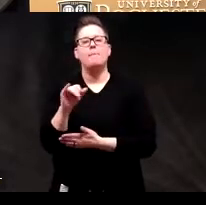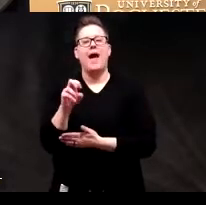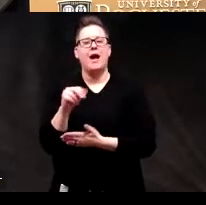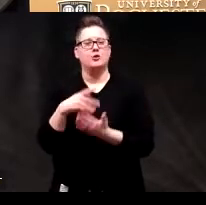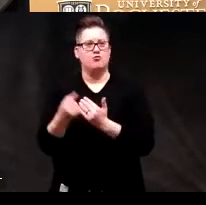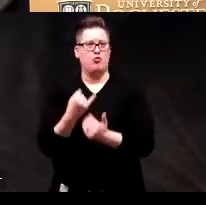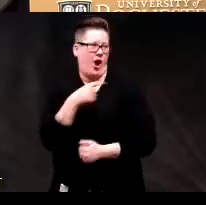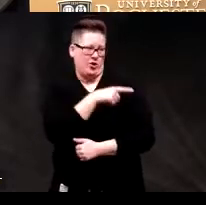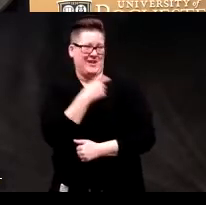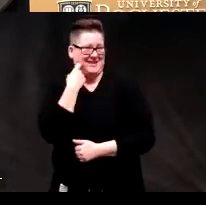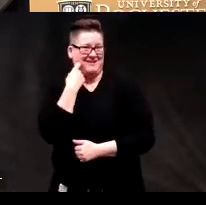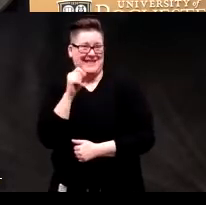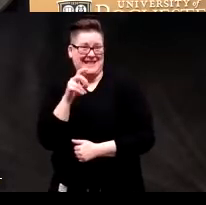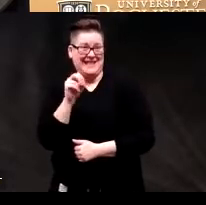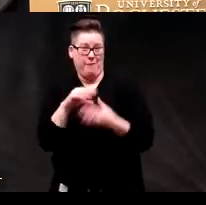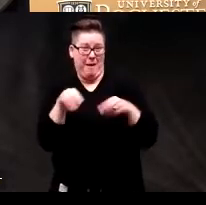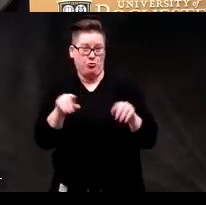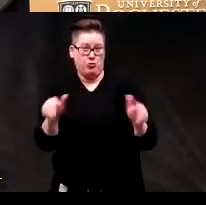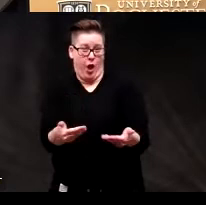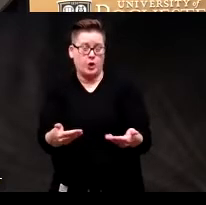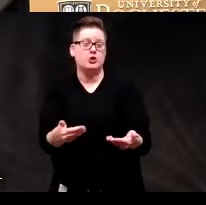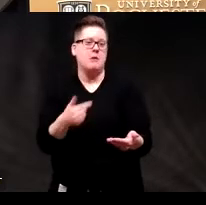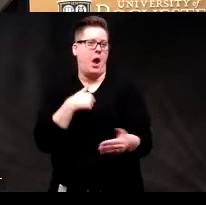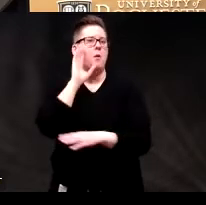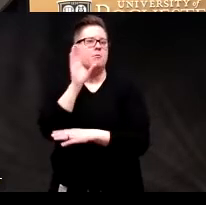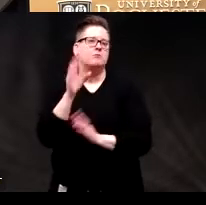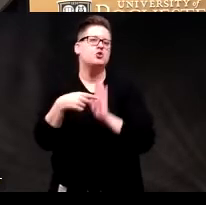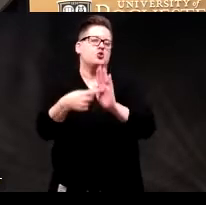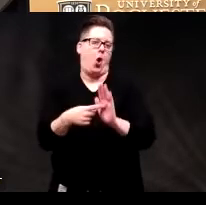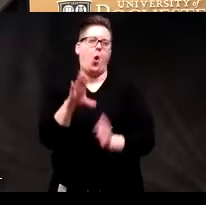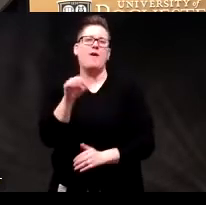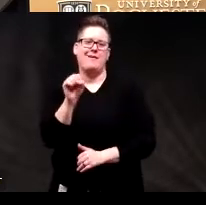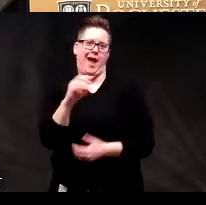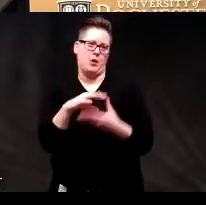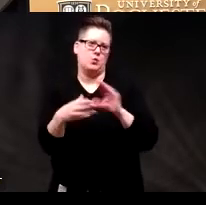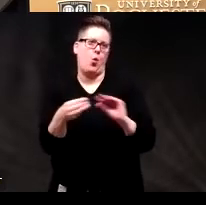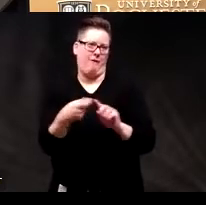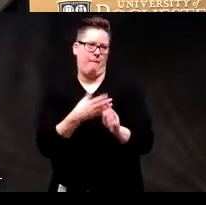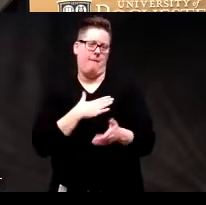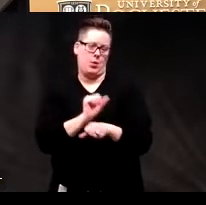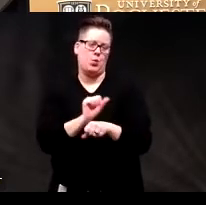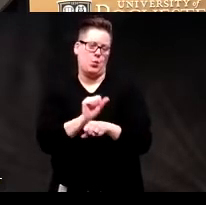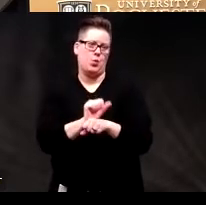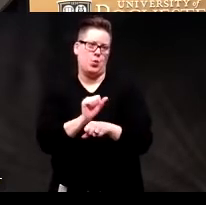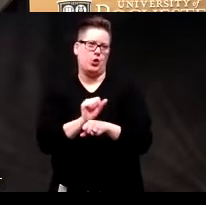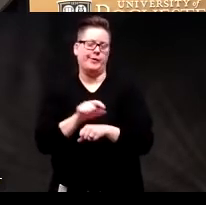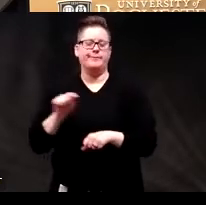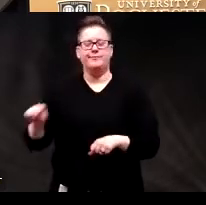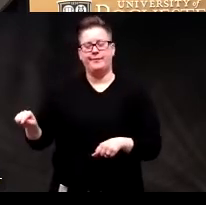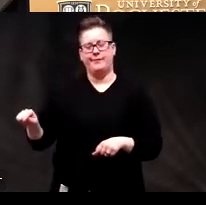Stephen just mentioned, where I'll be presenting some case examples from the work that I'm doing in